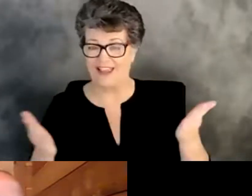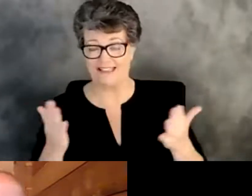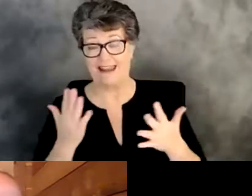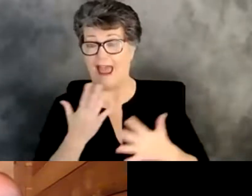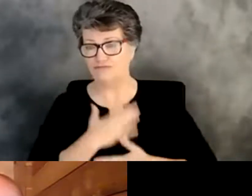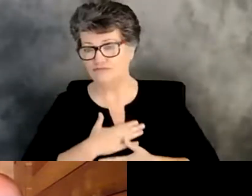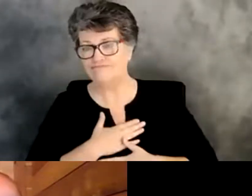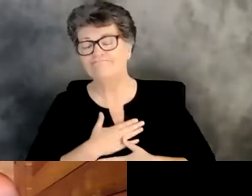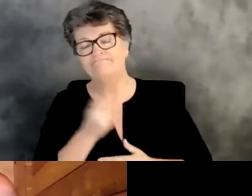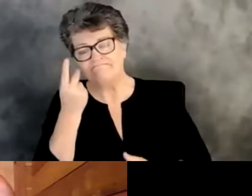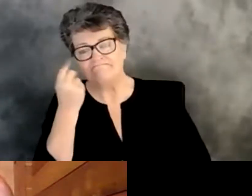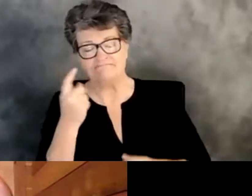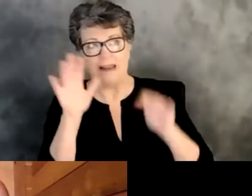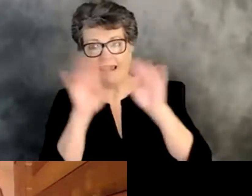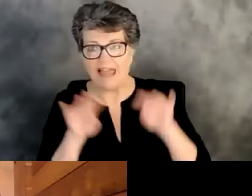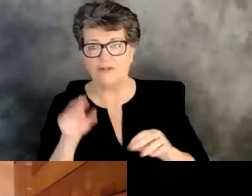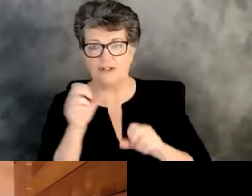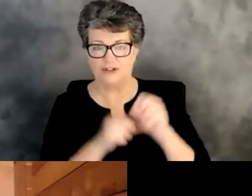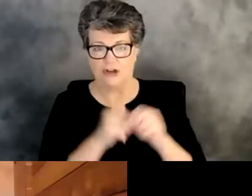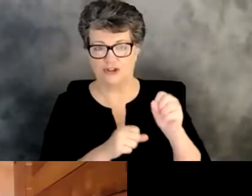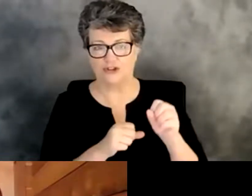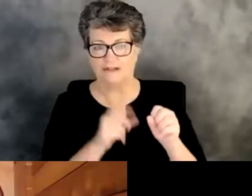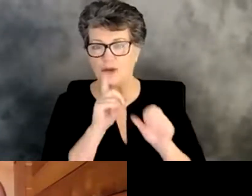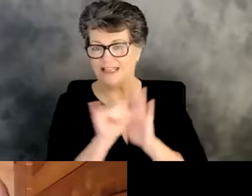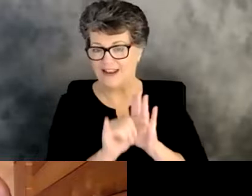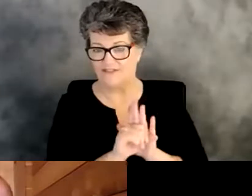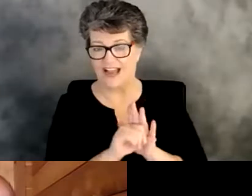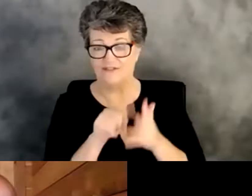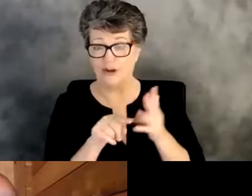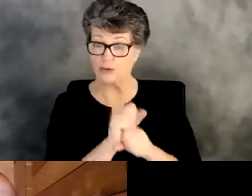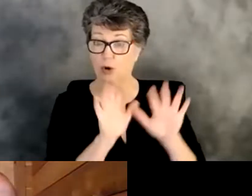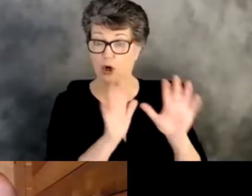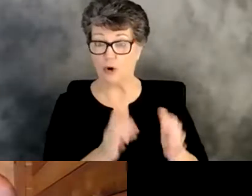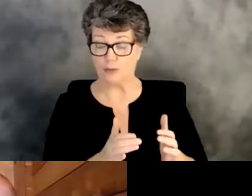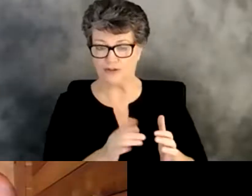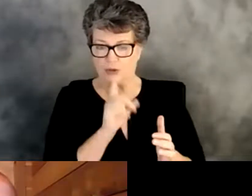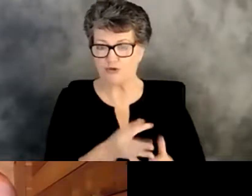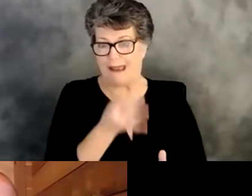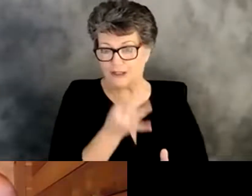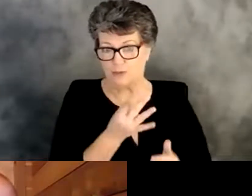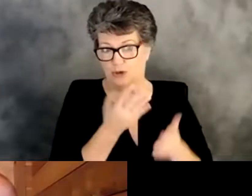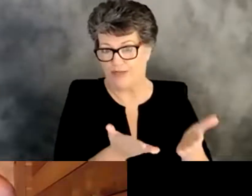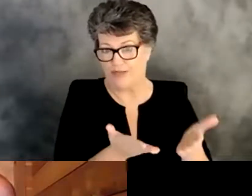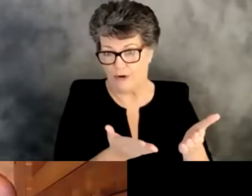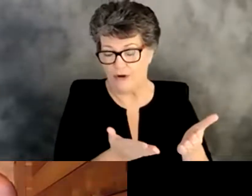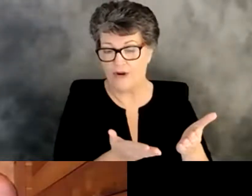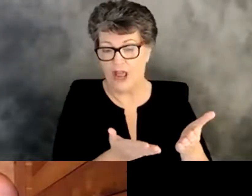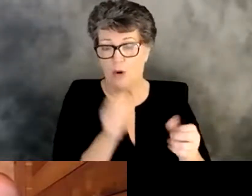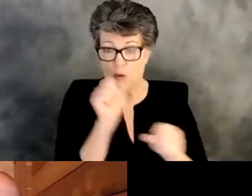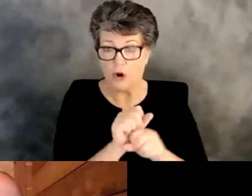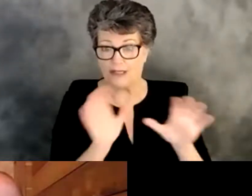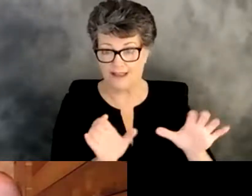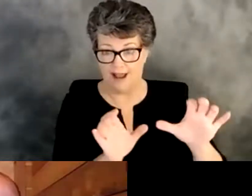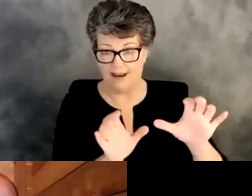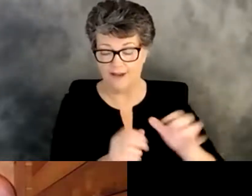many levels of structure. And as you identified, there's these various work groups where the true experts live and where the work is done. And so I